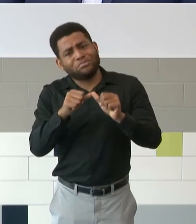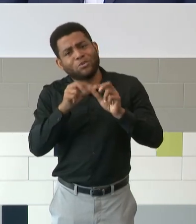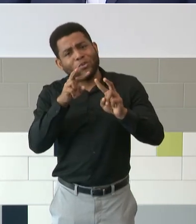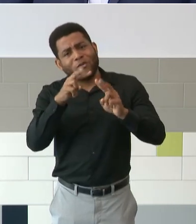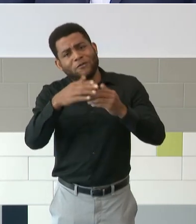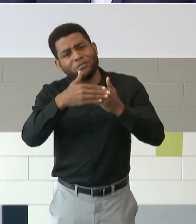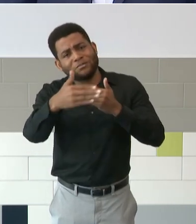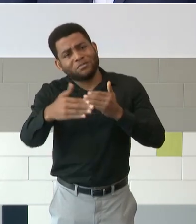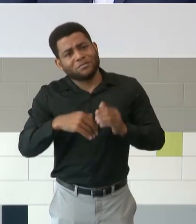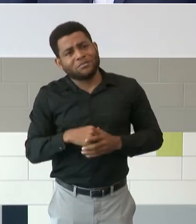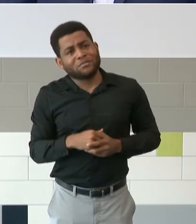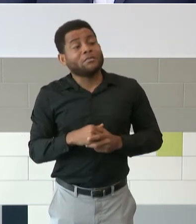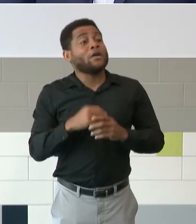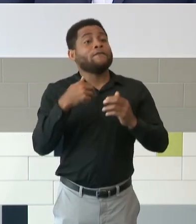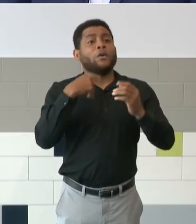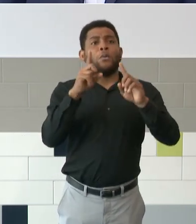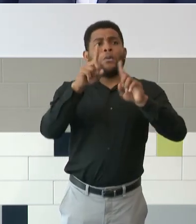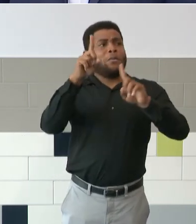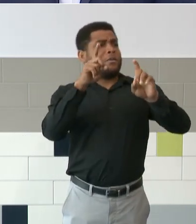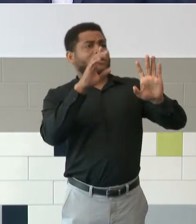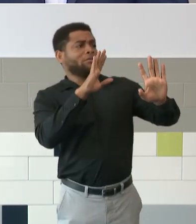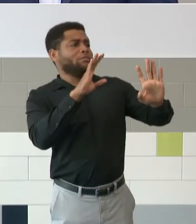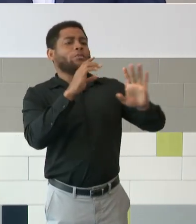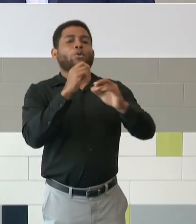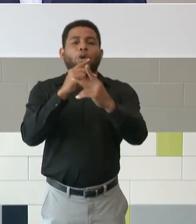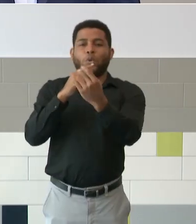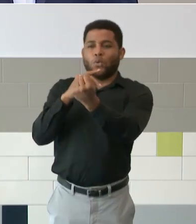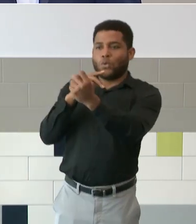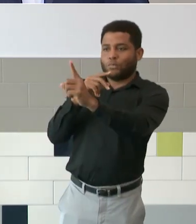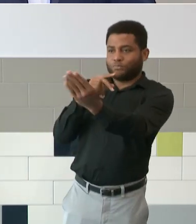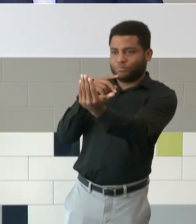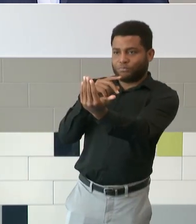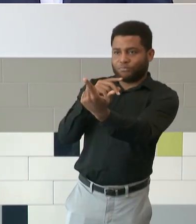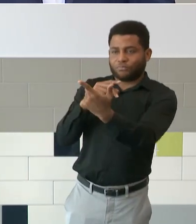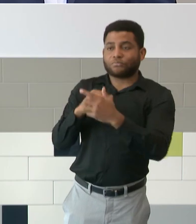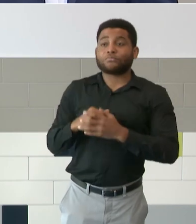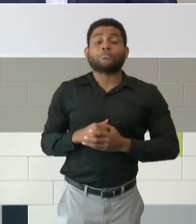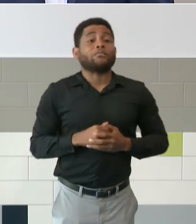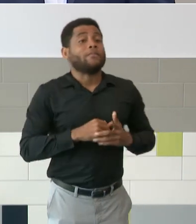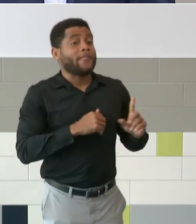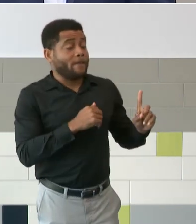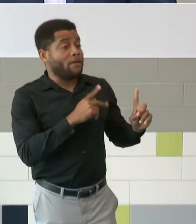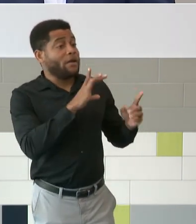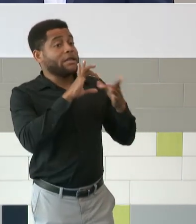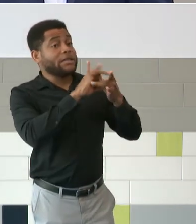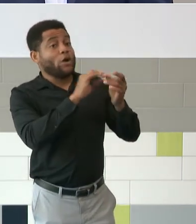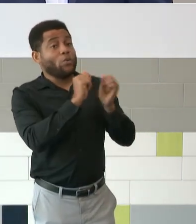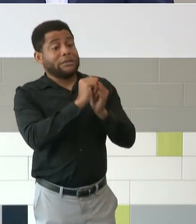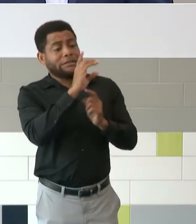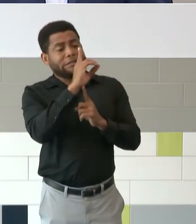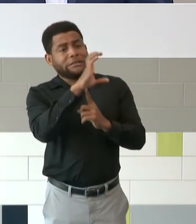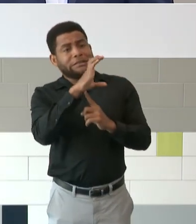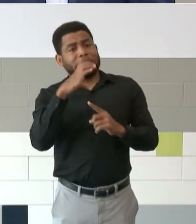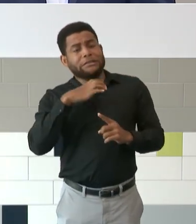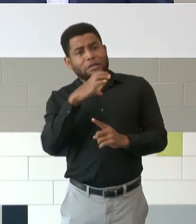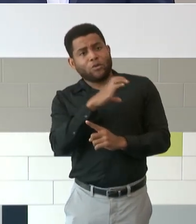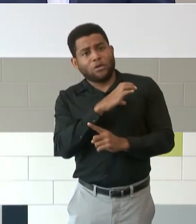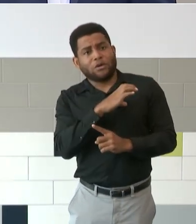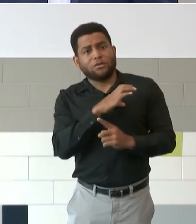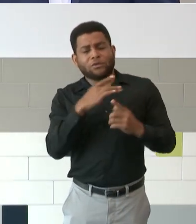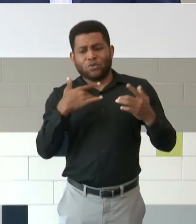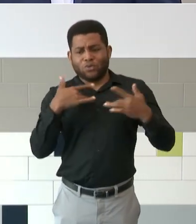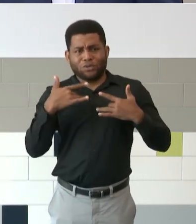1 second. Yes. In terms of the council's concerns, and I spoke to